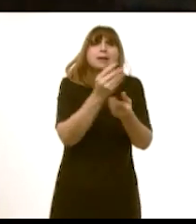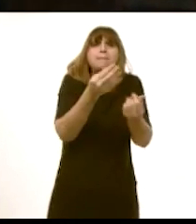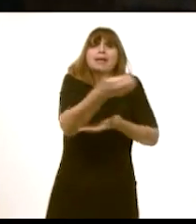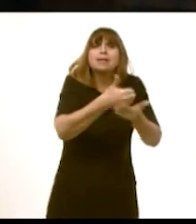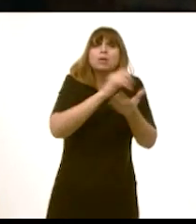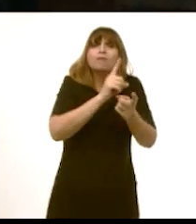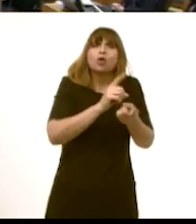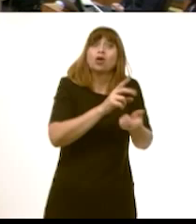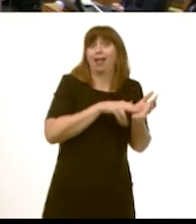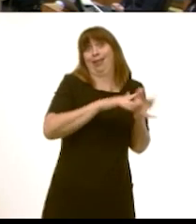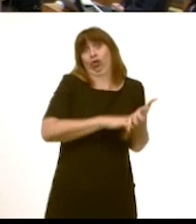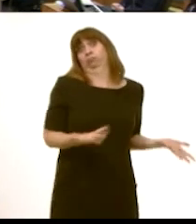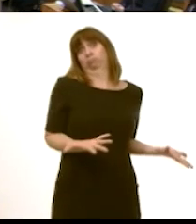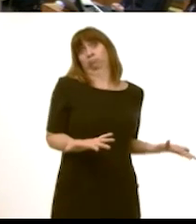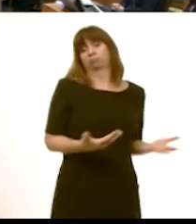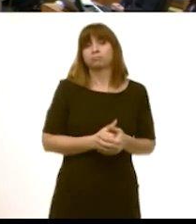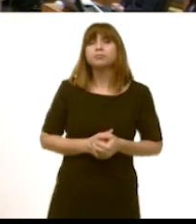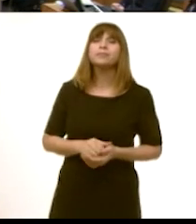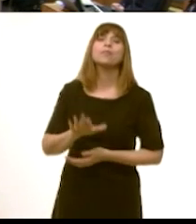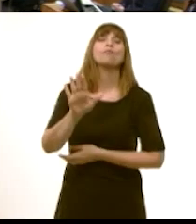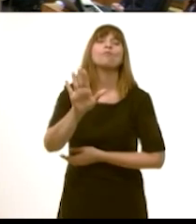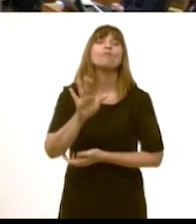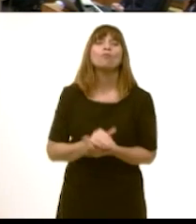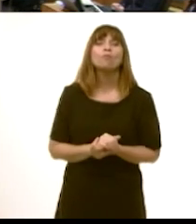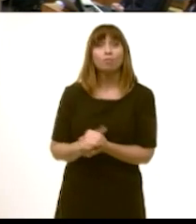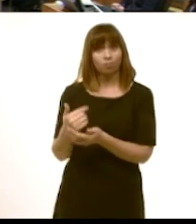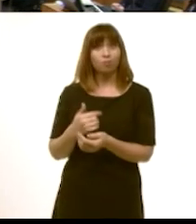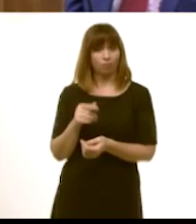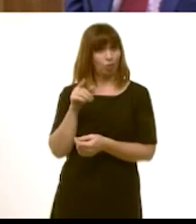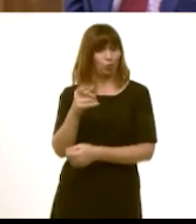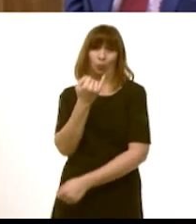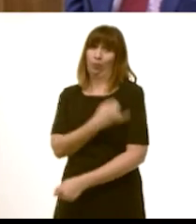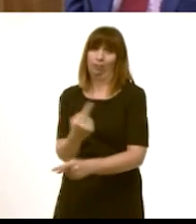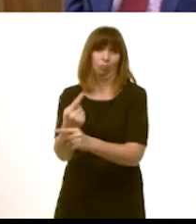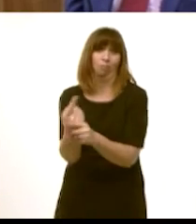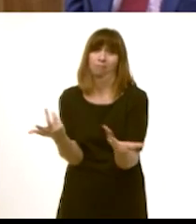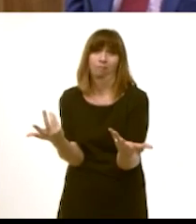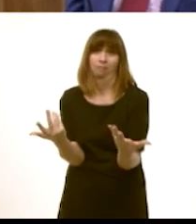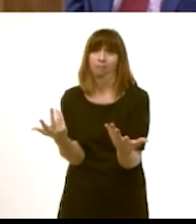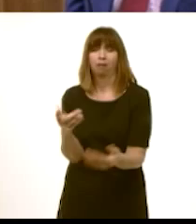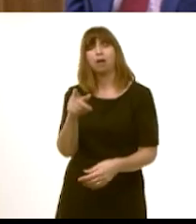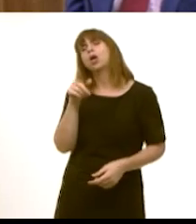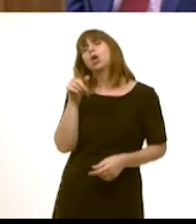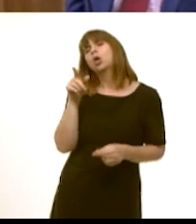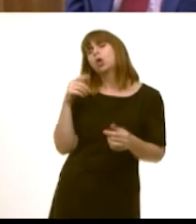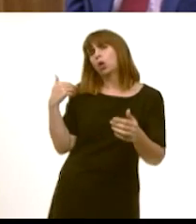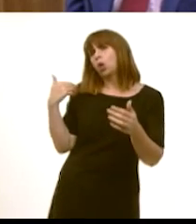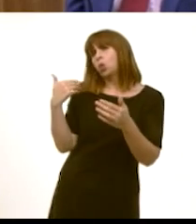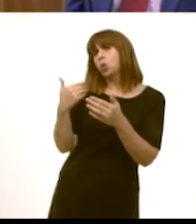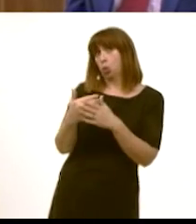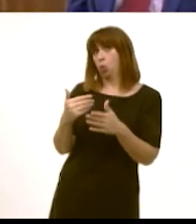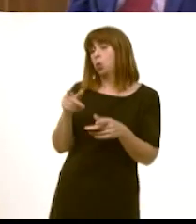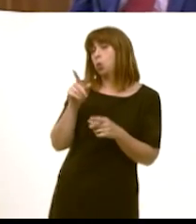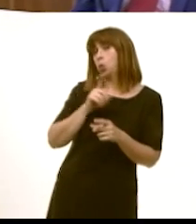the NHS budget? Well, let me explain to him why I think he's on weak ground. Why has he not, on any occasion, his leader's done this in